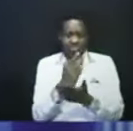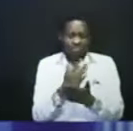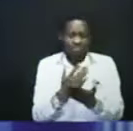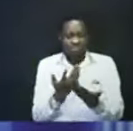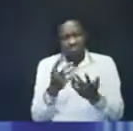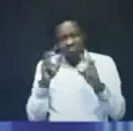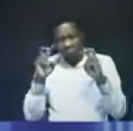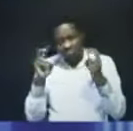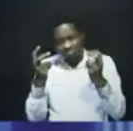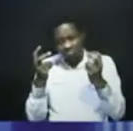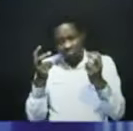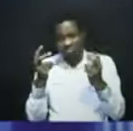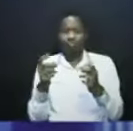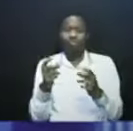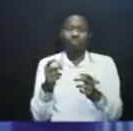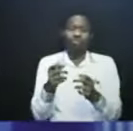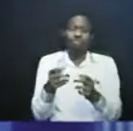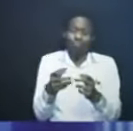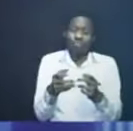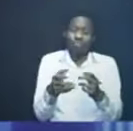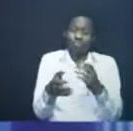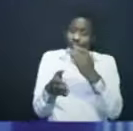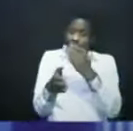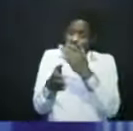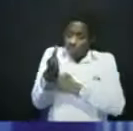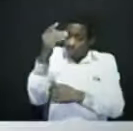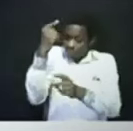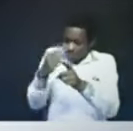God Does Things